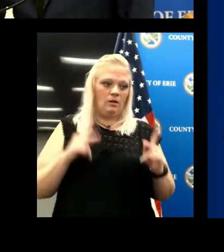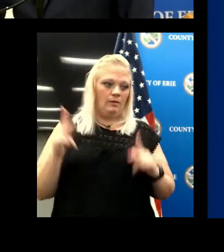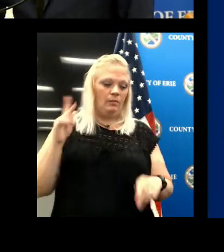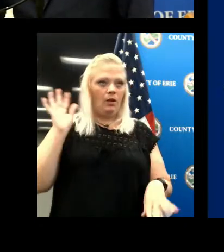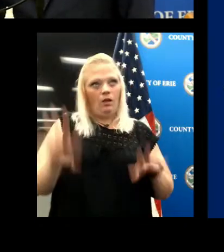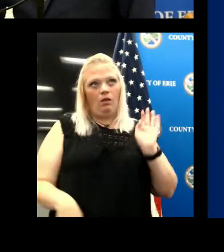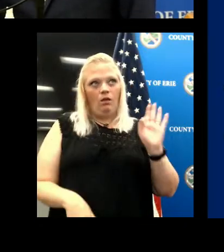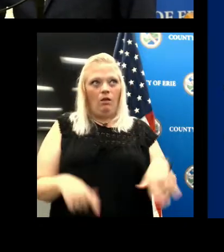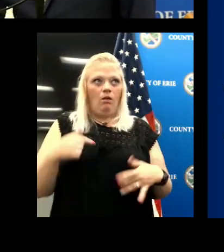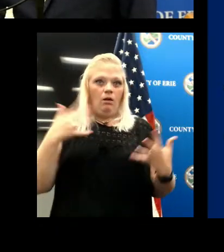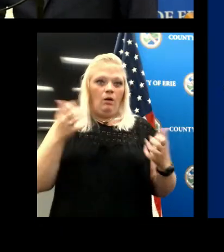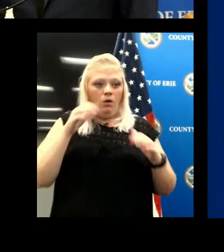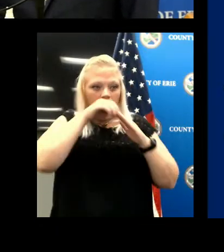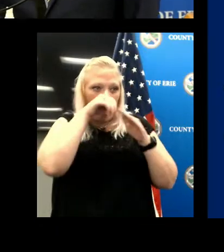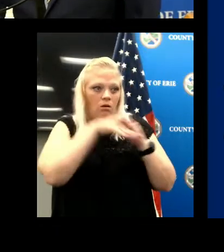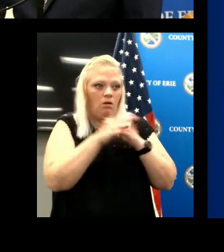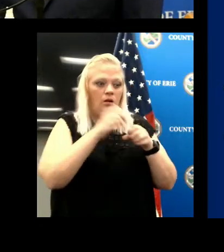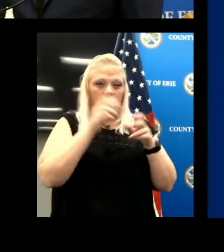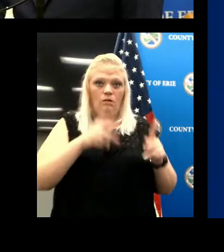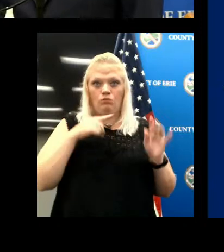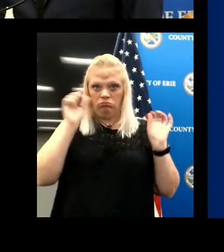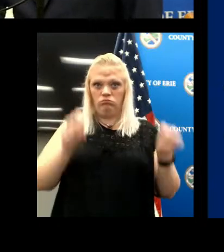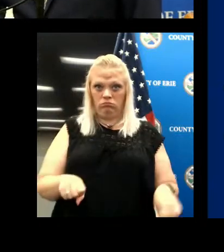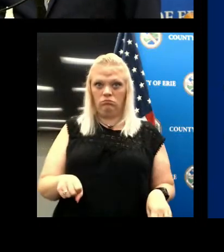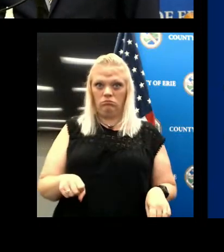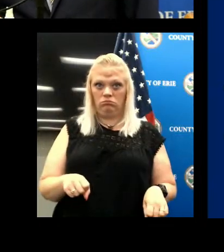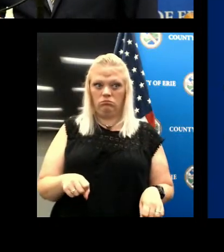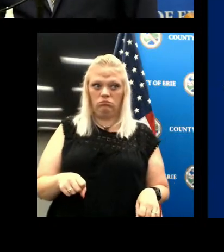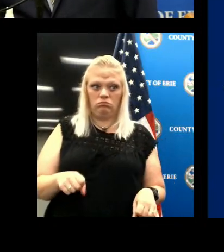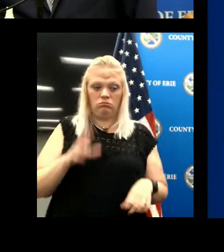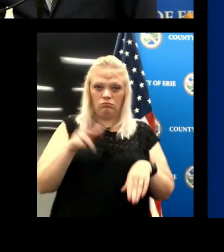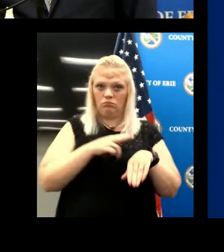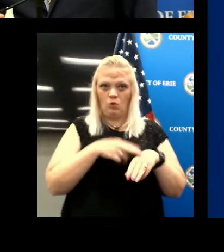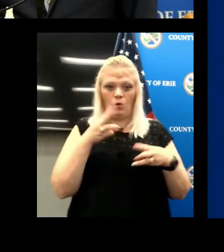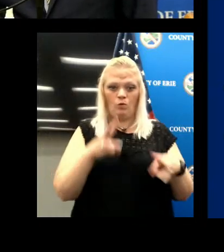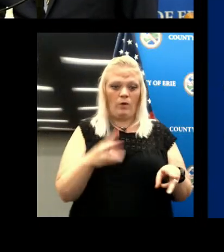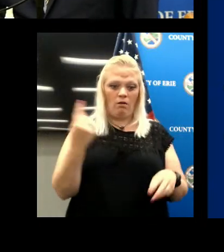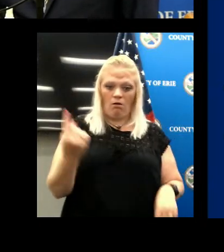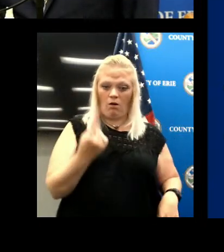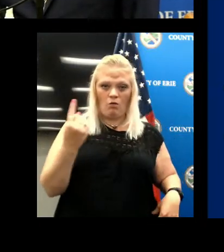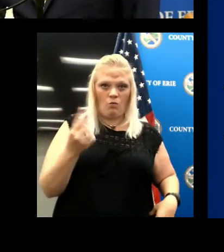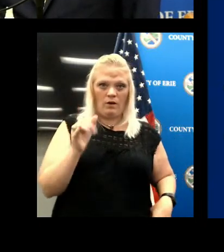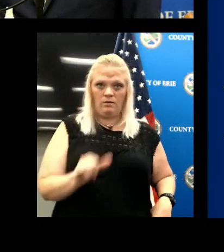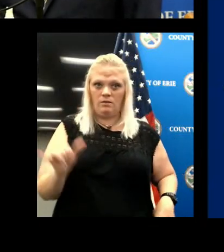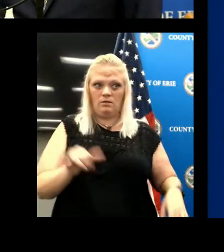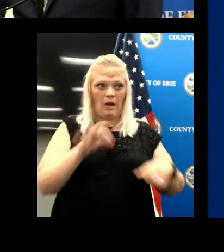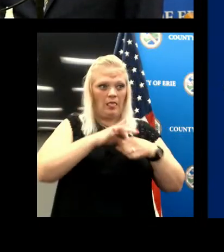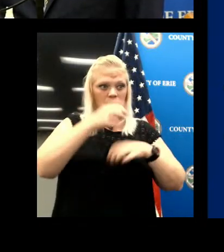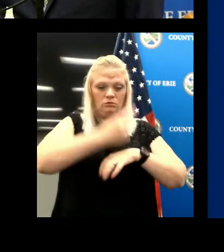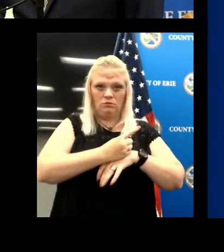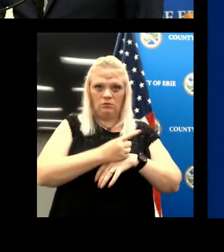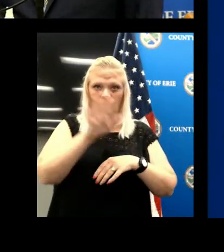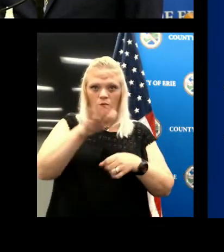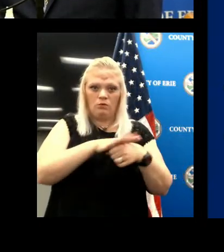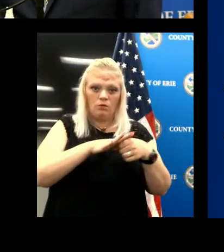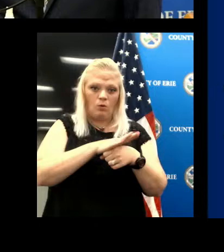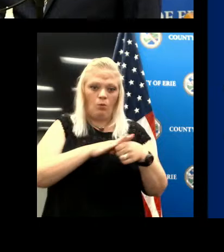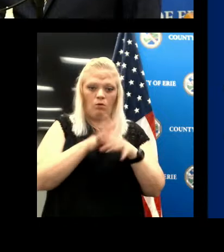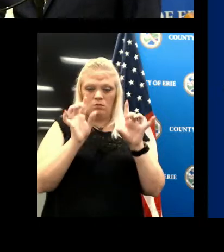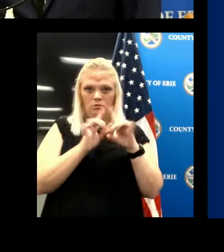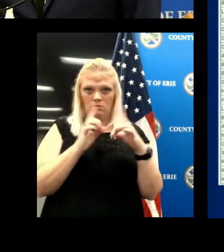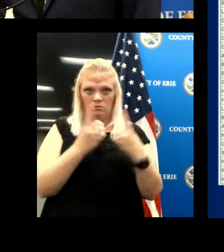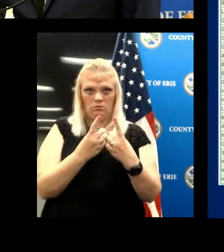I want to go in and vote. You can still vote. You can vote the normal way that you normally would on Election Day by going to your local election